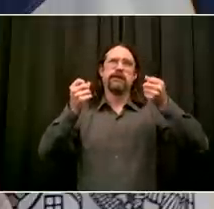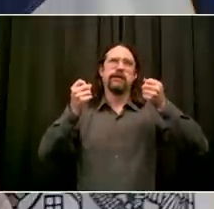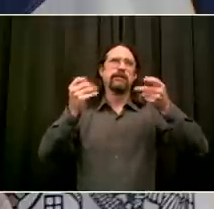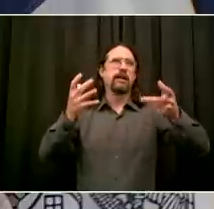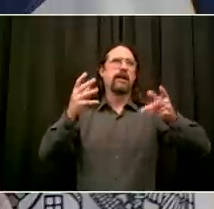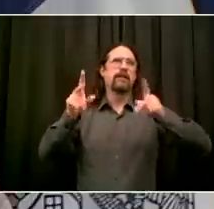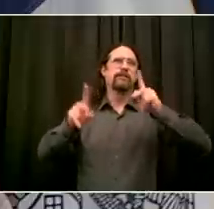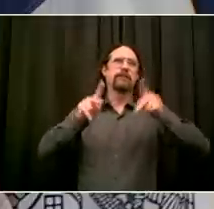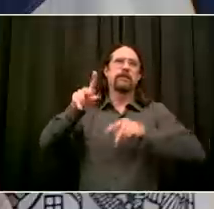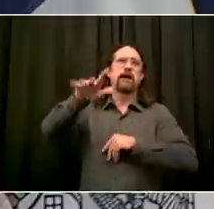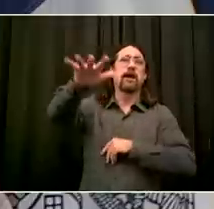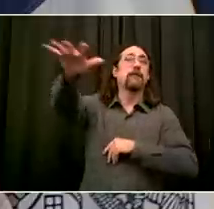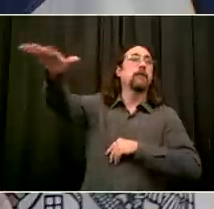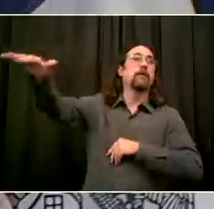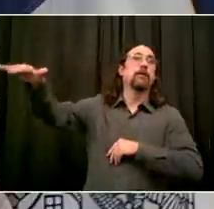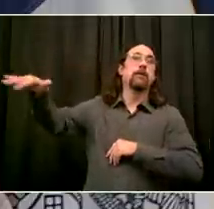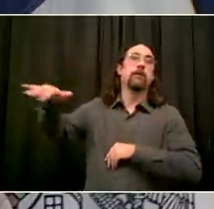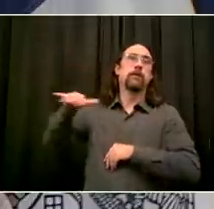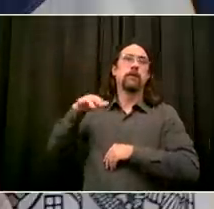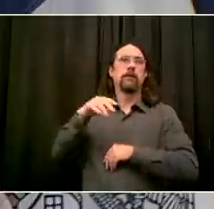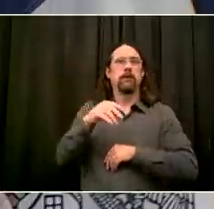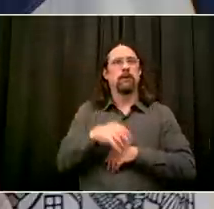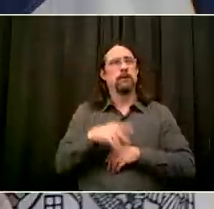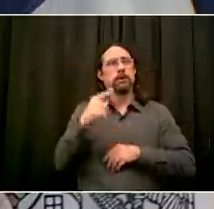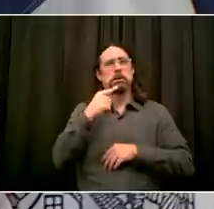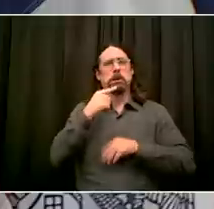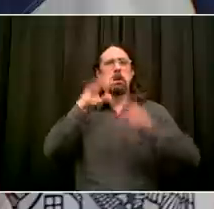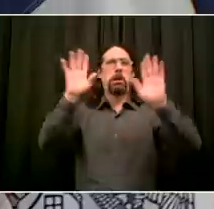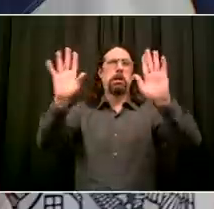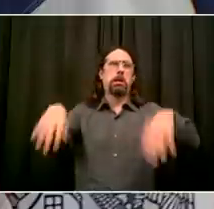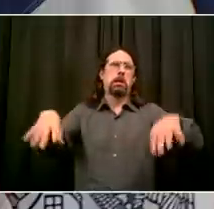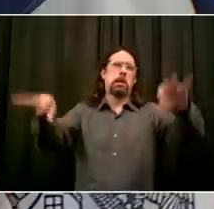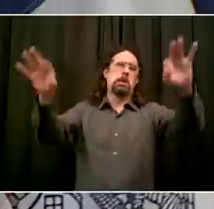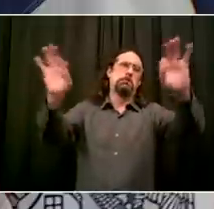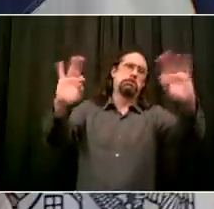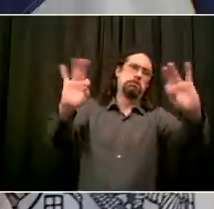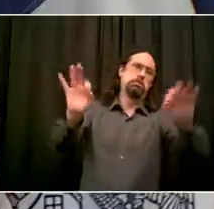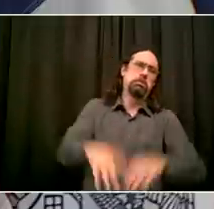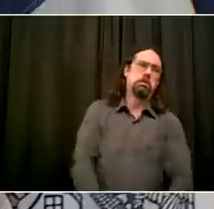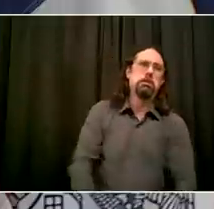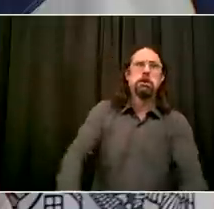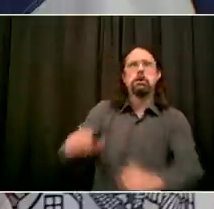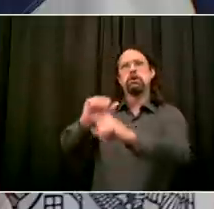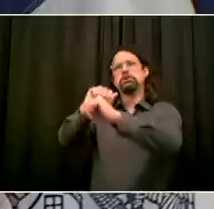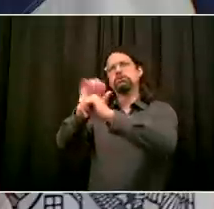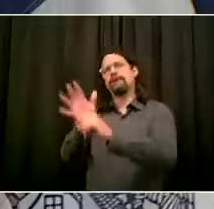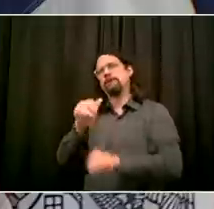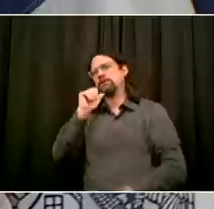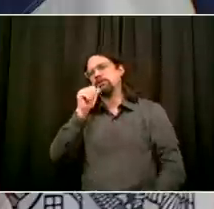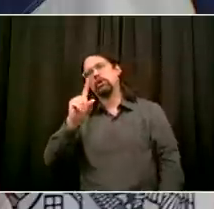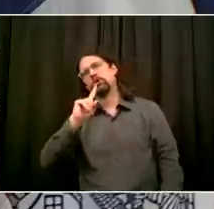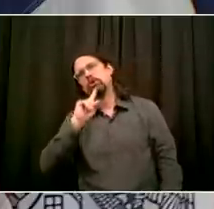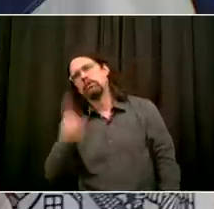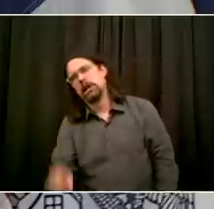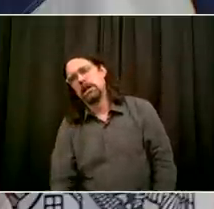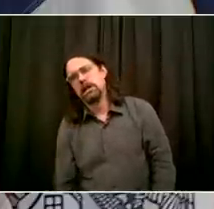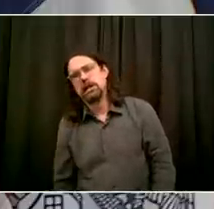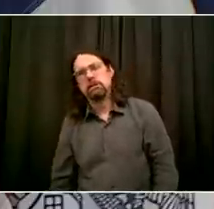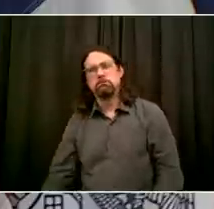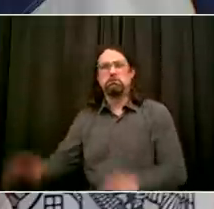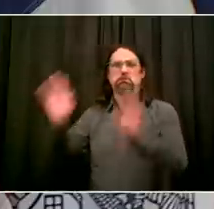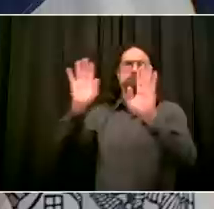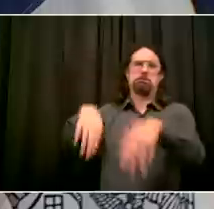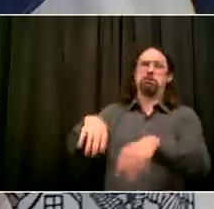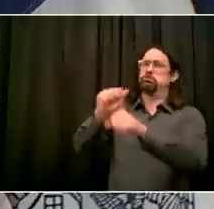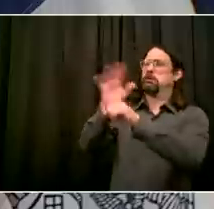community resident literally saying the coronavirus is a hoax. So we have some of that out there. But overwhelmingly, the community leadership has sent